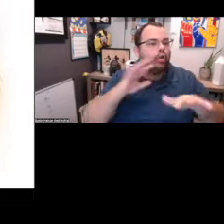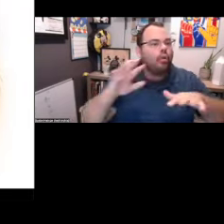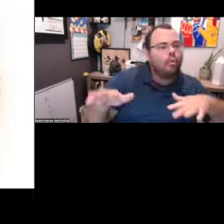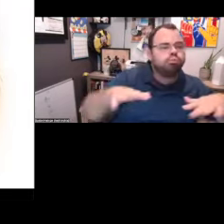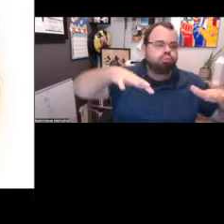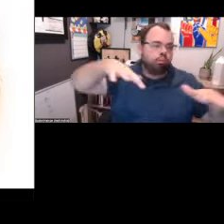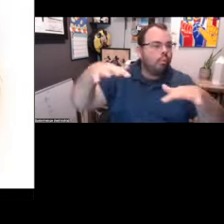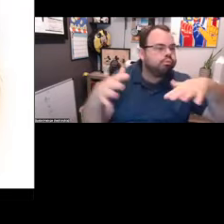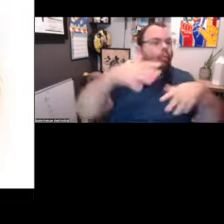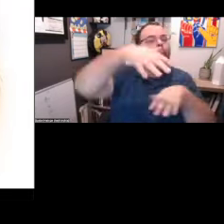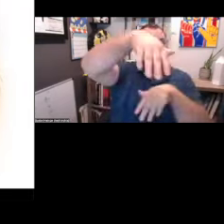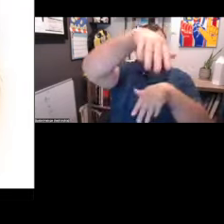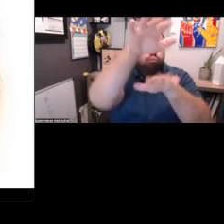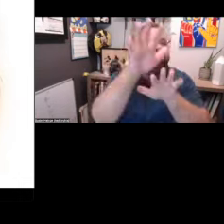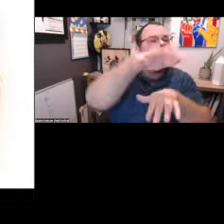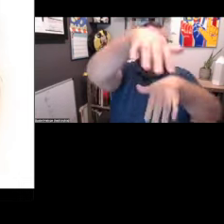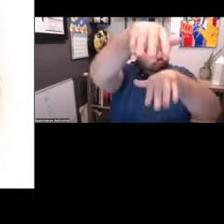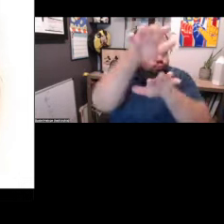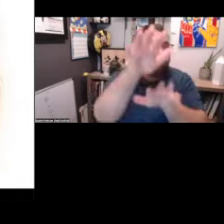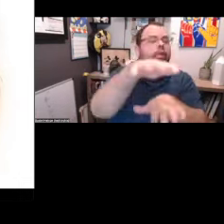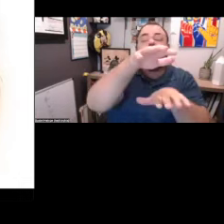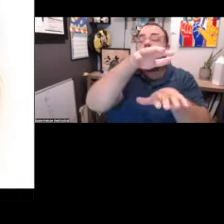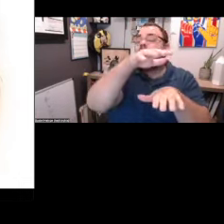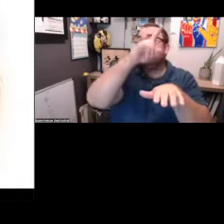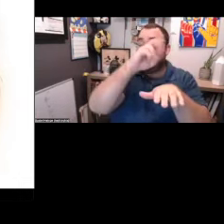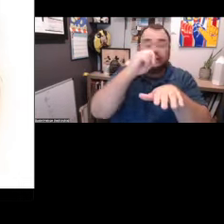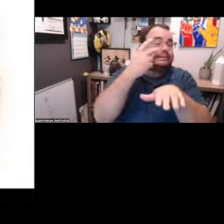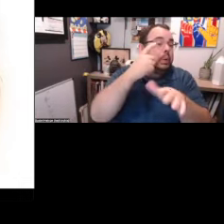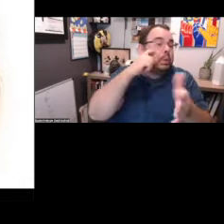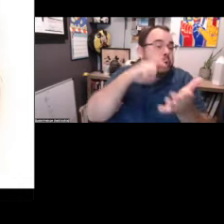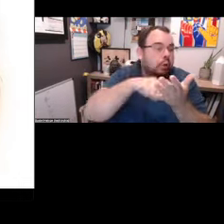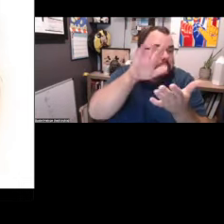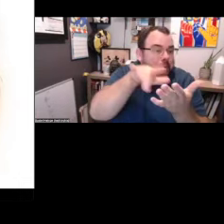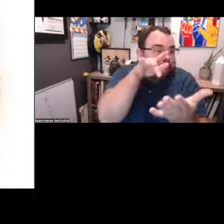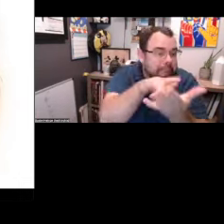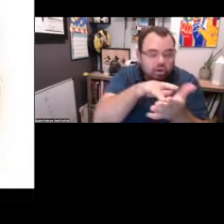this like hairs, if you would, and it just